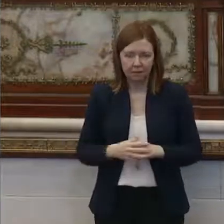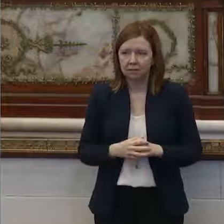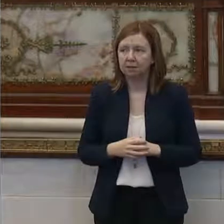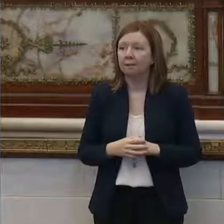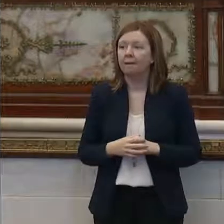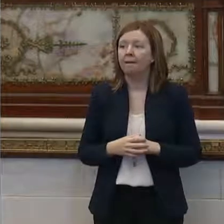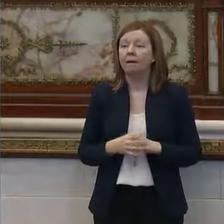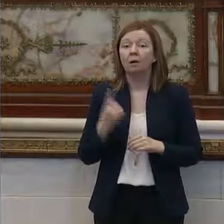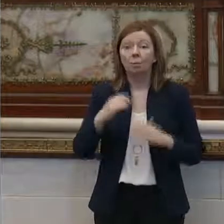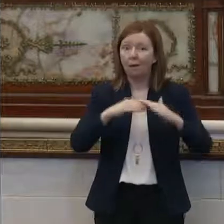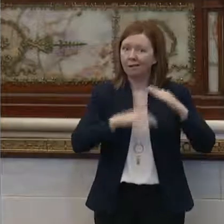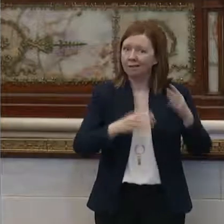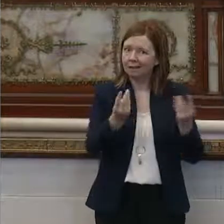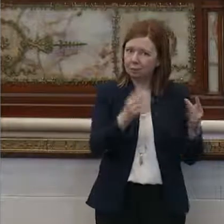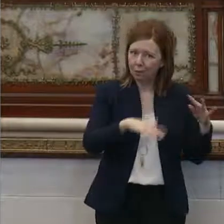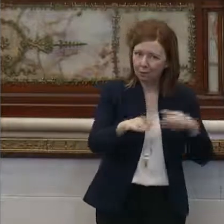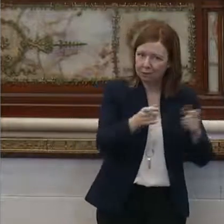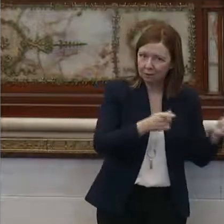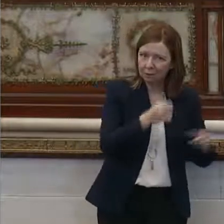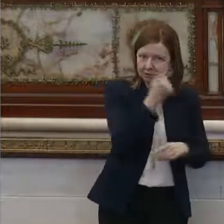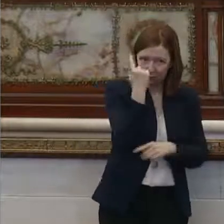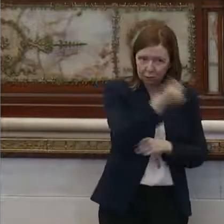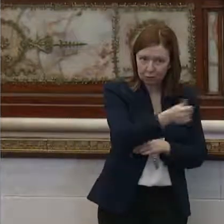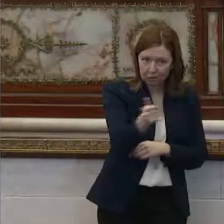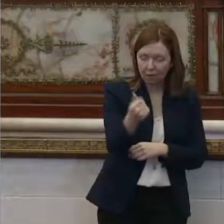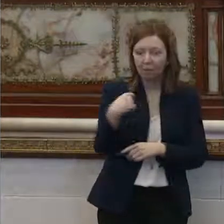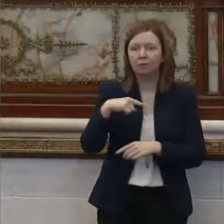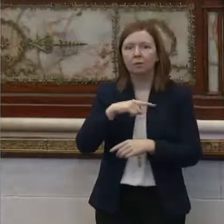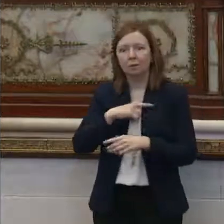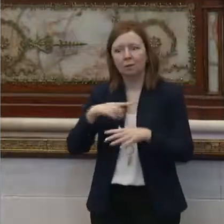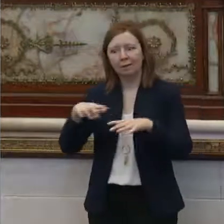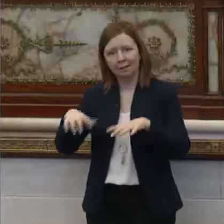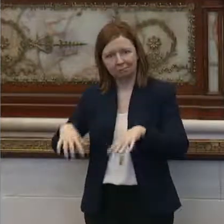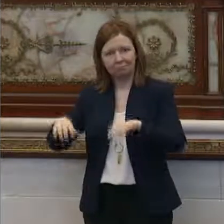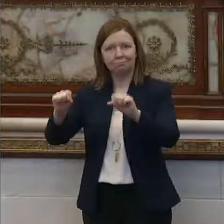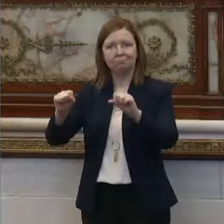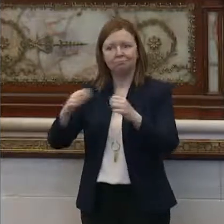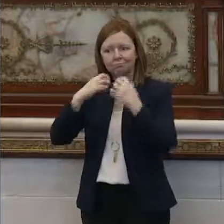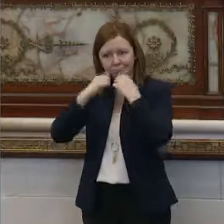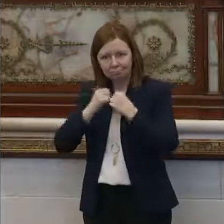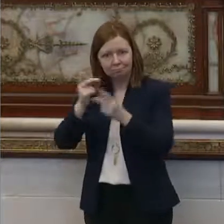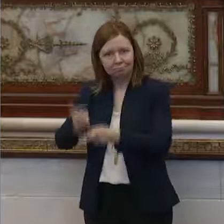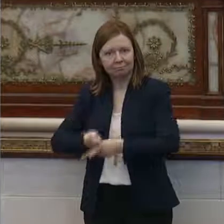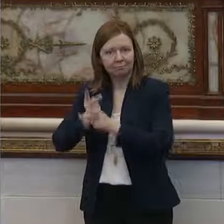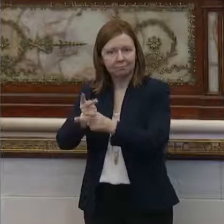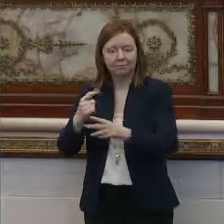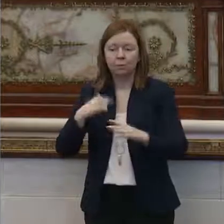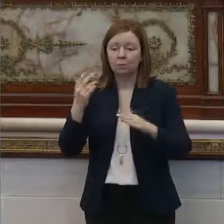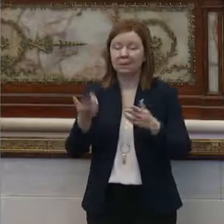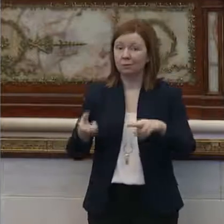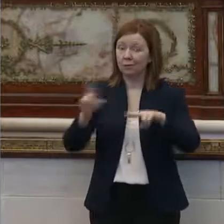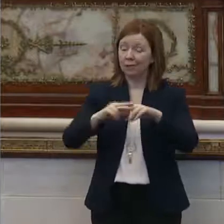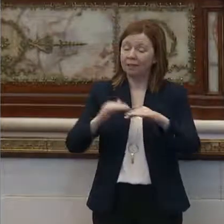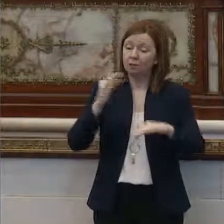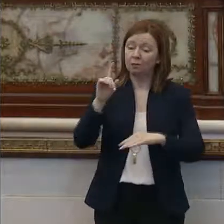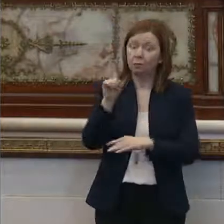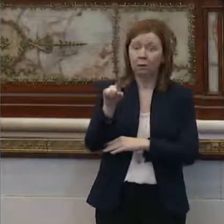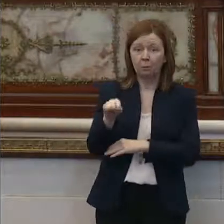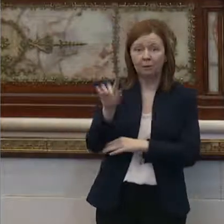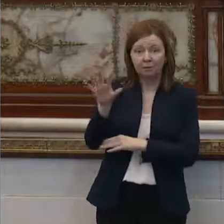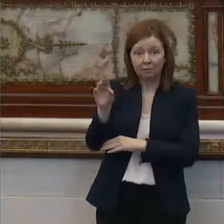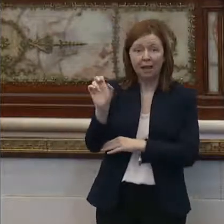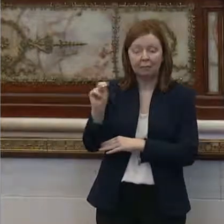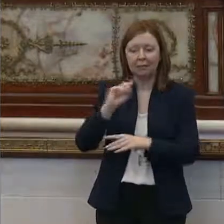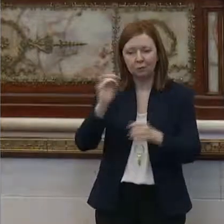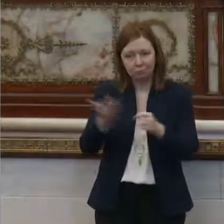One less property to manage. It is in good hands with a caring steward. We have raised over $1.5 million to renovate